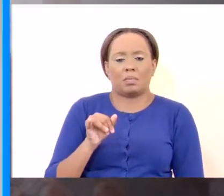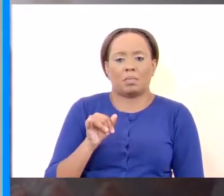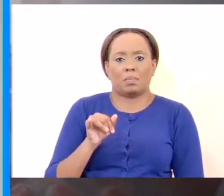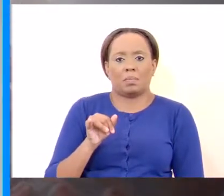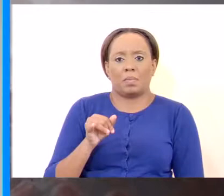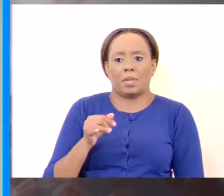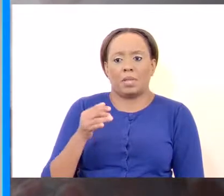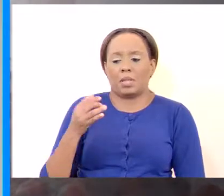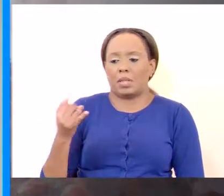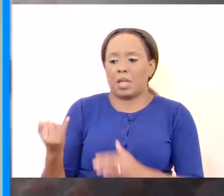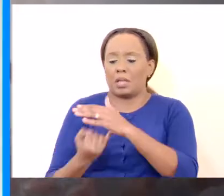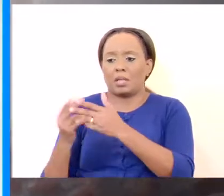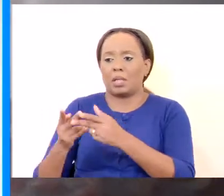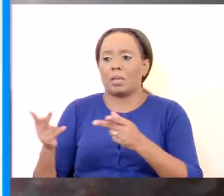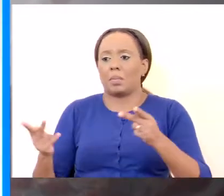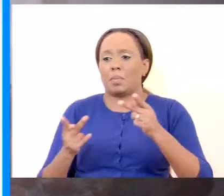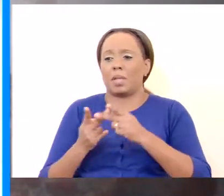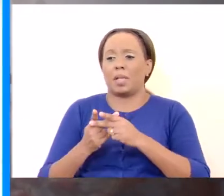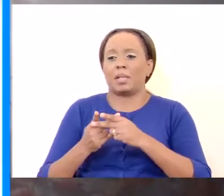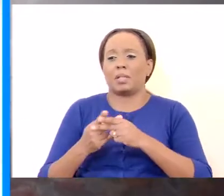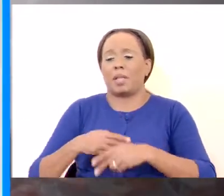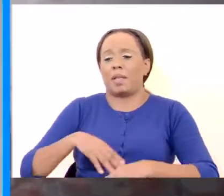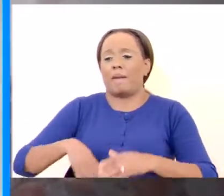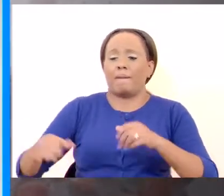would be overwhelmed?